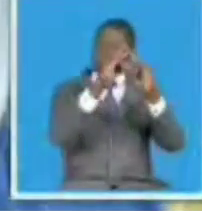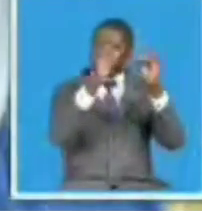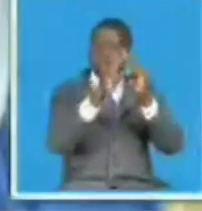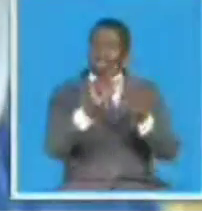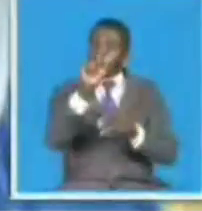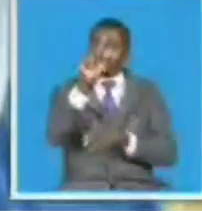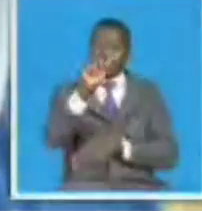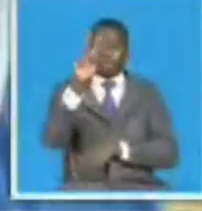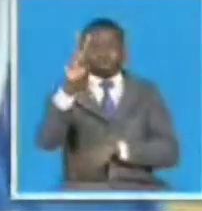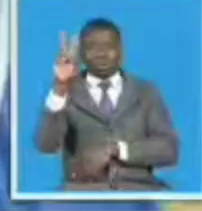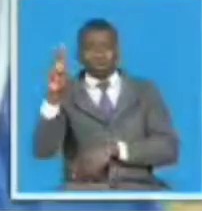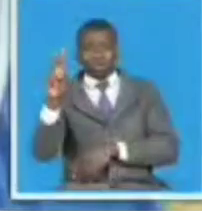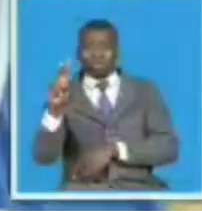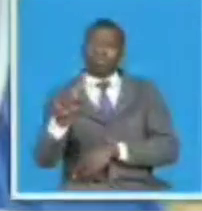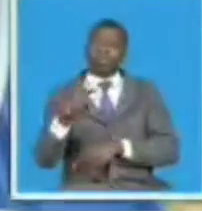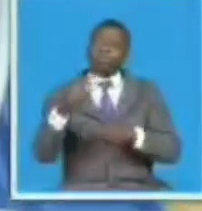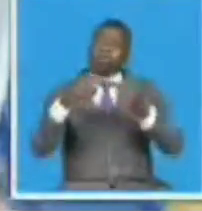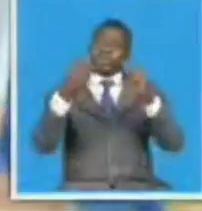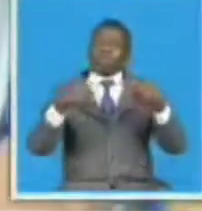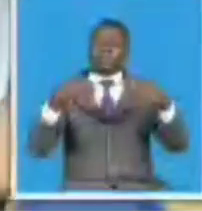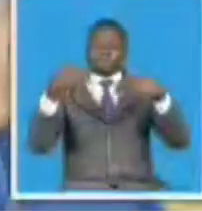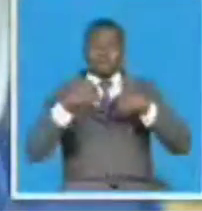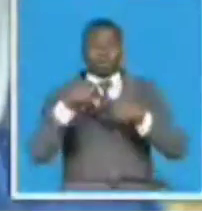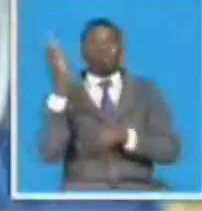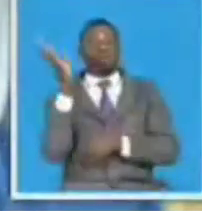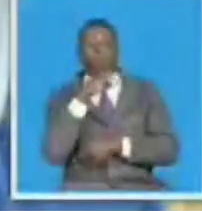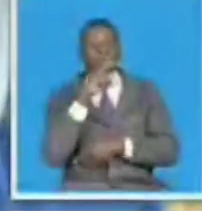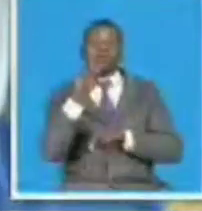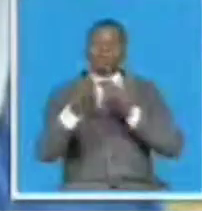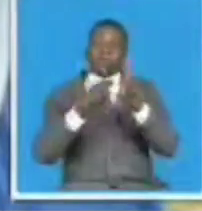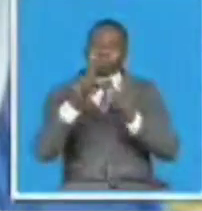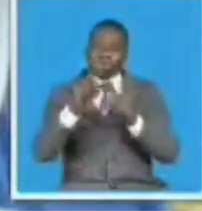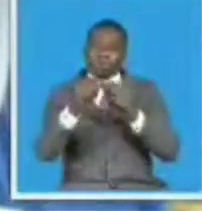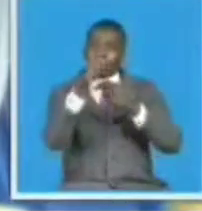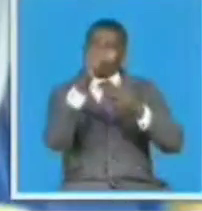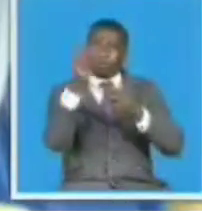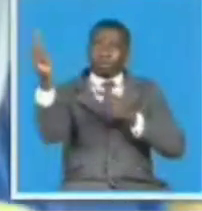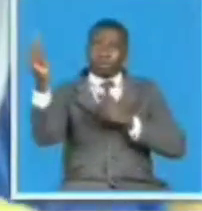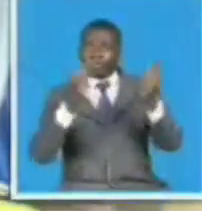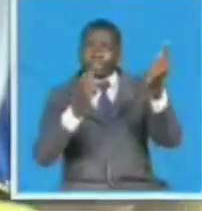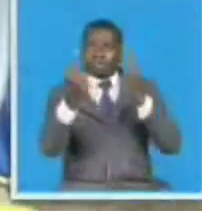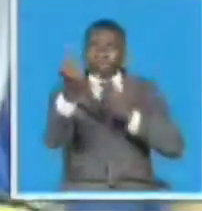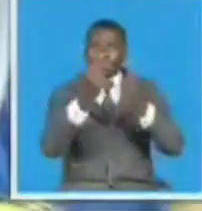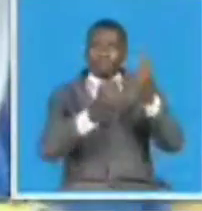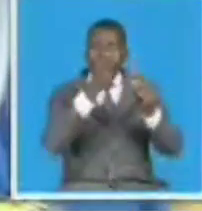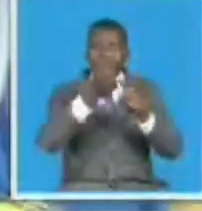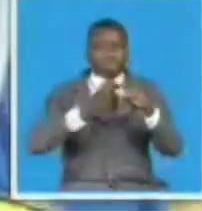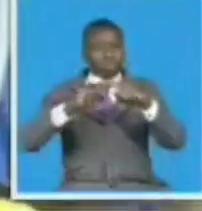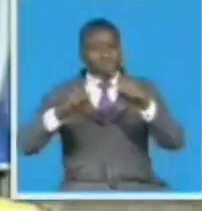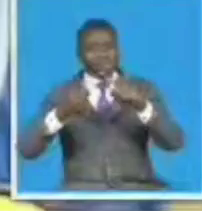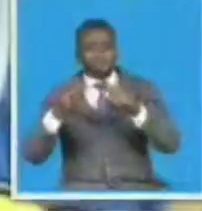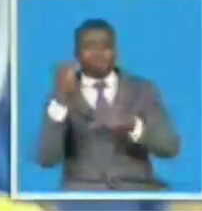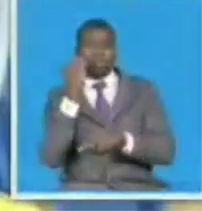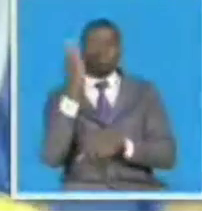2022 ya kwalizika kuichita kuti vantu vabwere chokera mumanyumba avo chokera